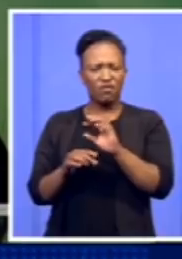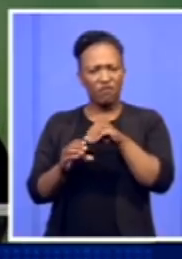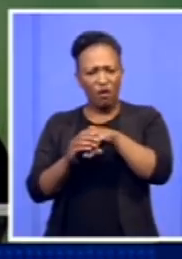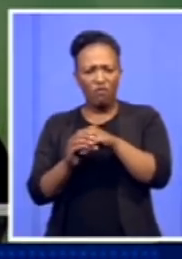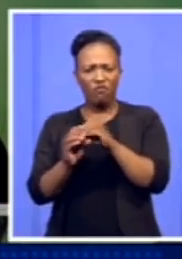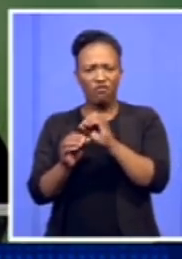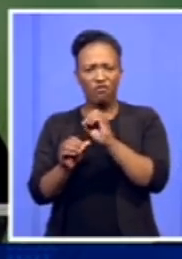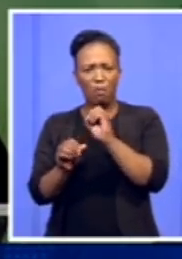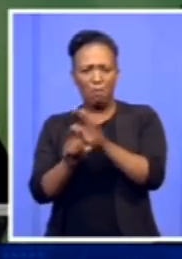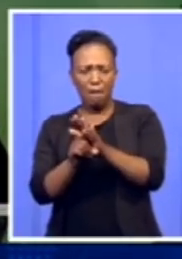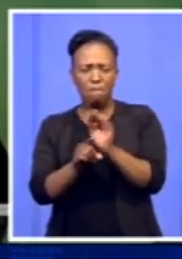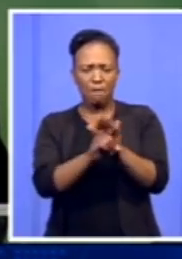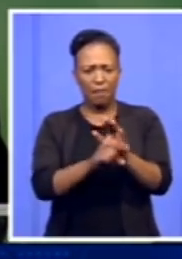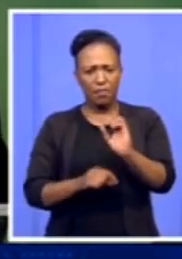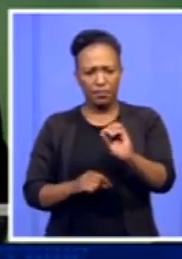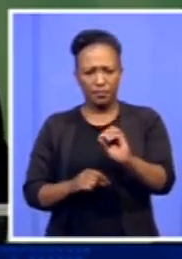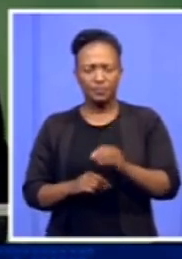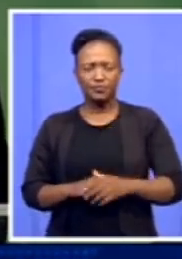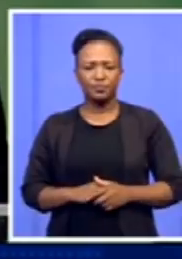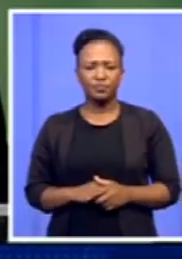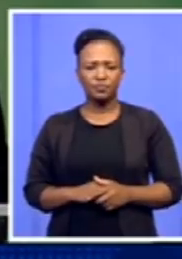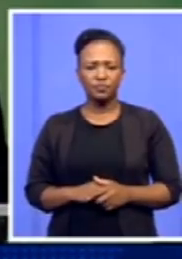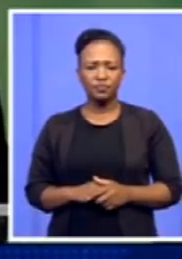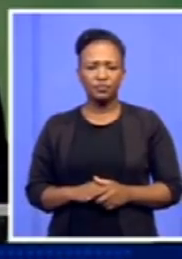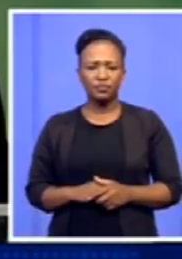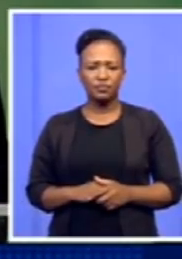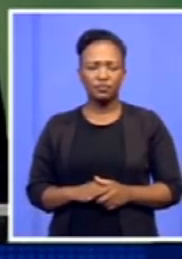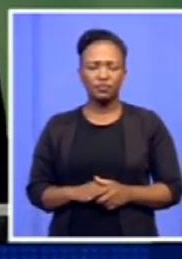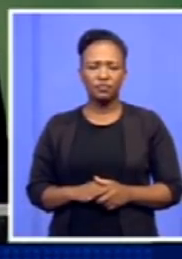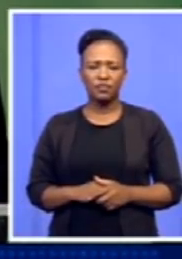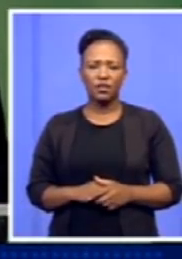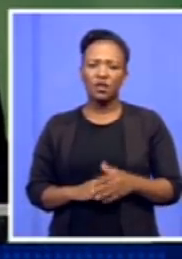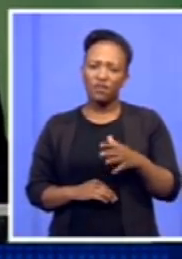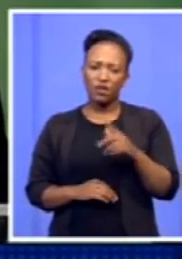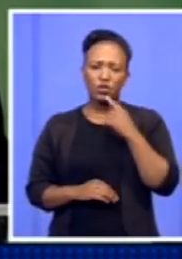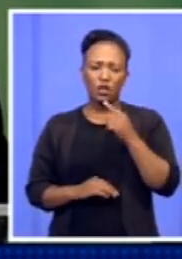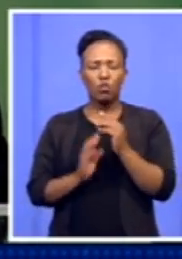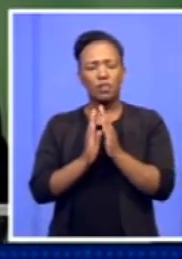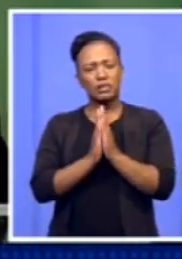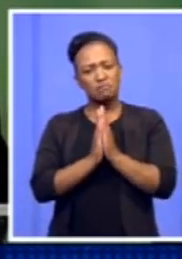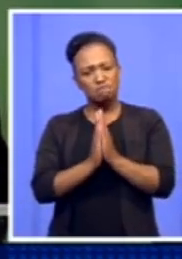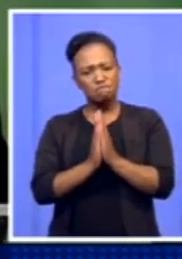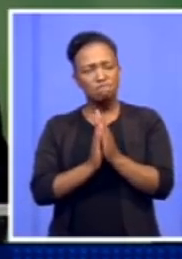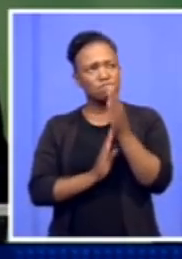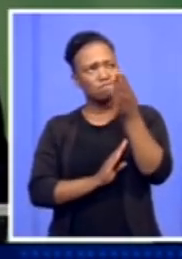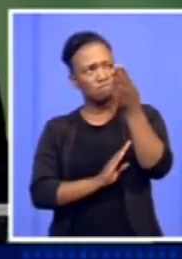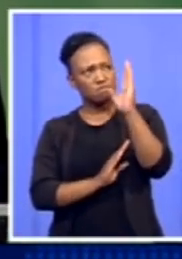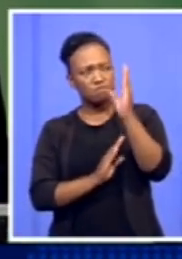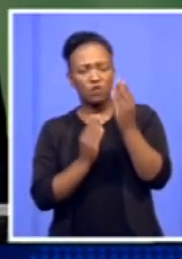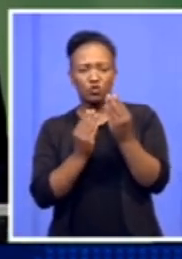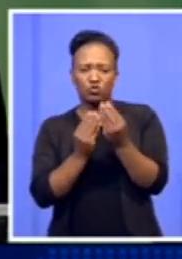and infected. We need to pray to God to address this. And we